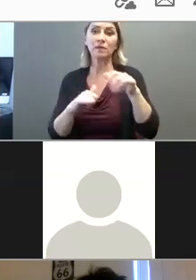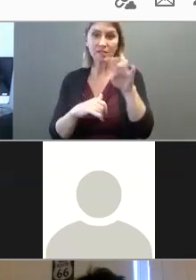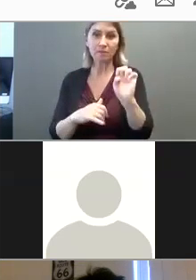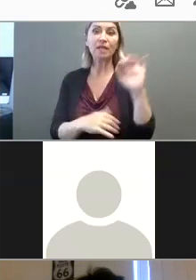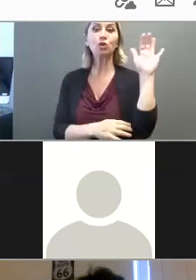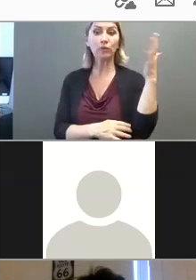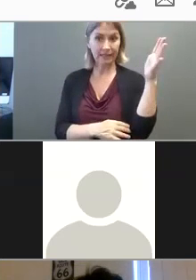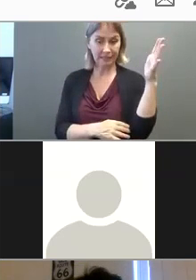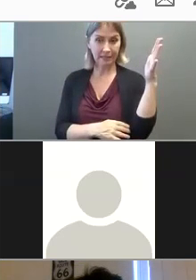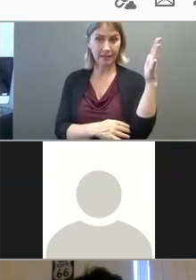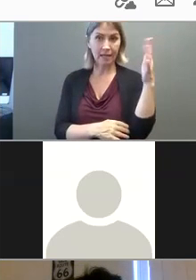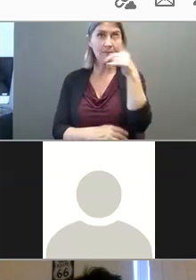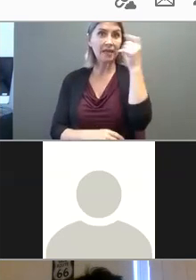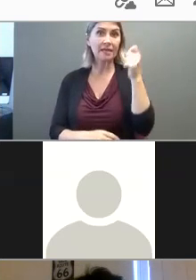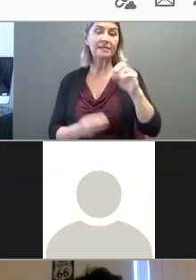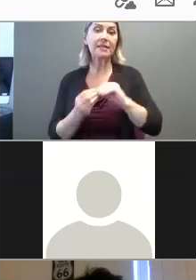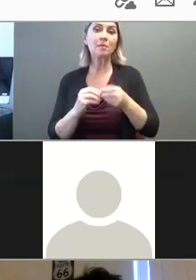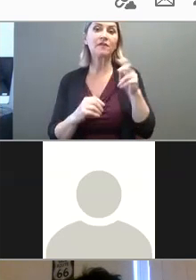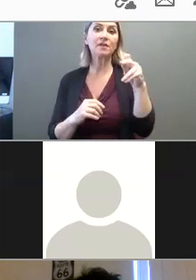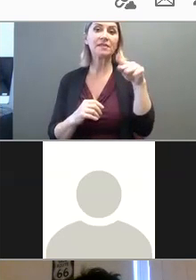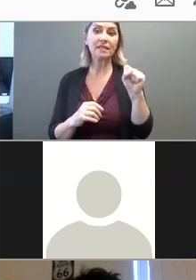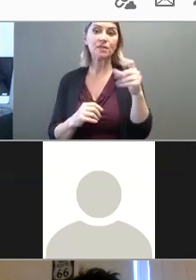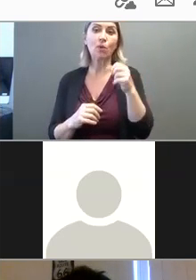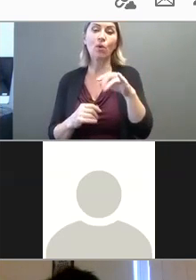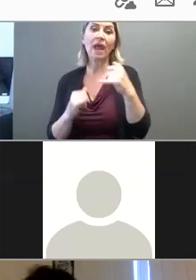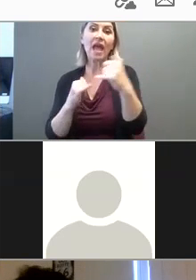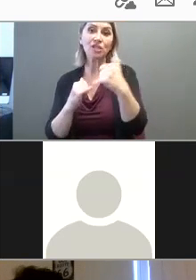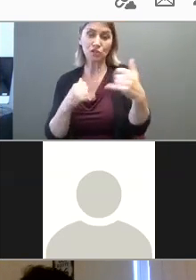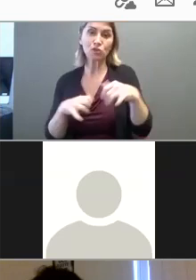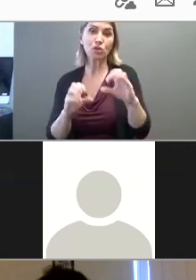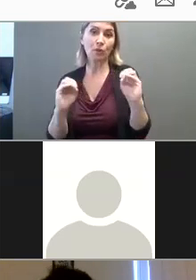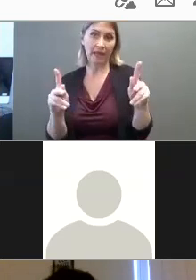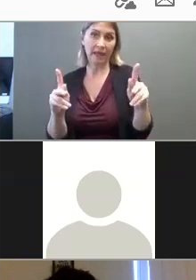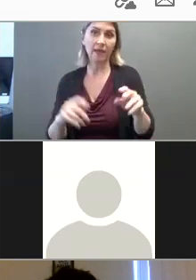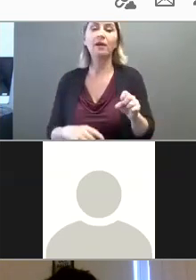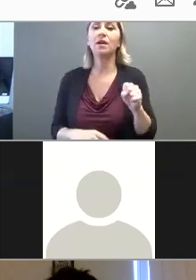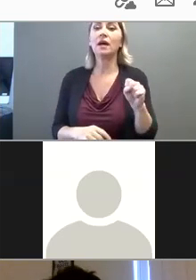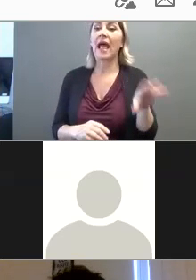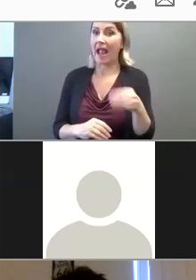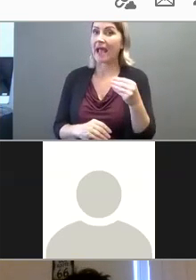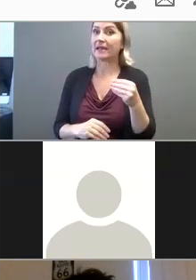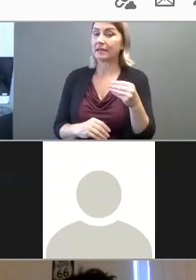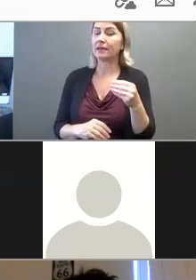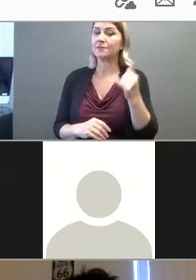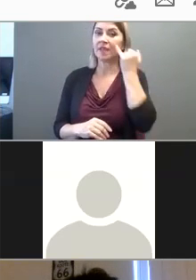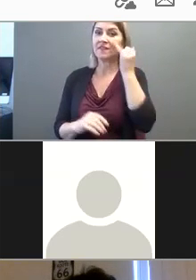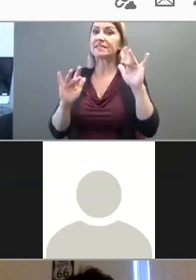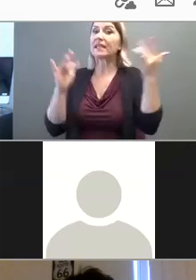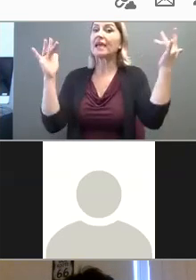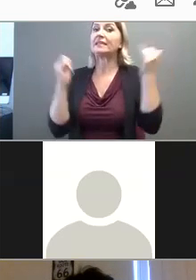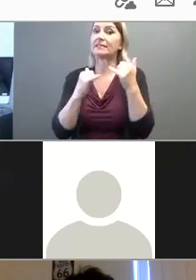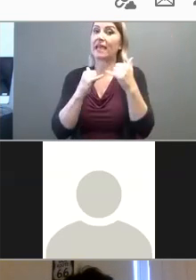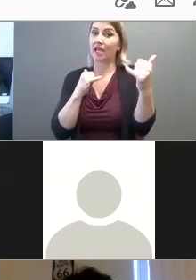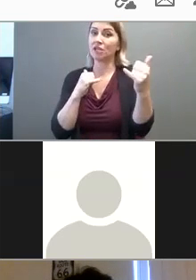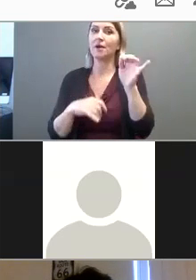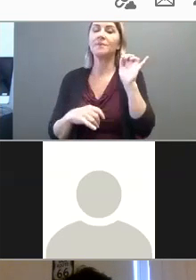tree because the number of vertices and the number of edges are still okay. And if it is the lightest edge, then